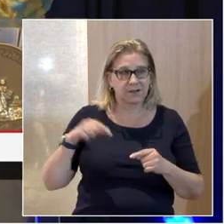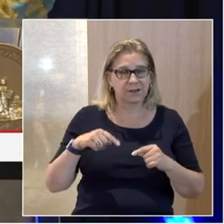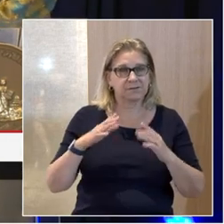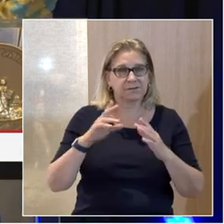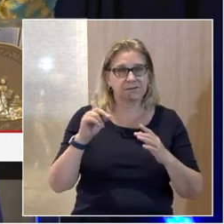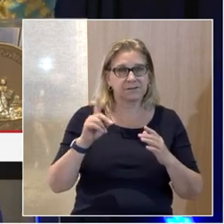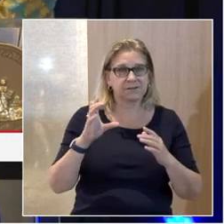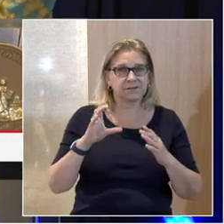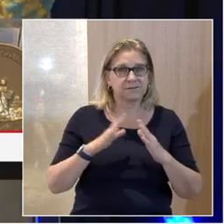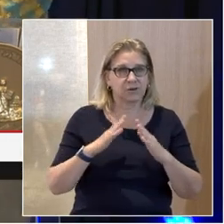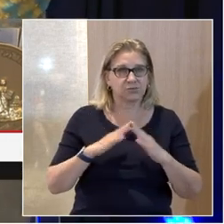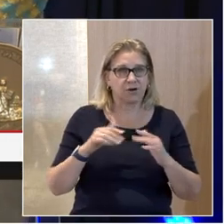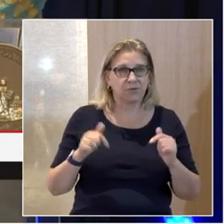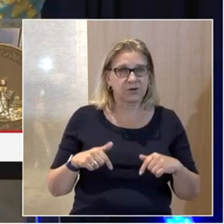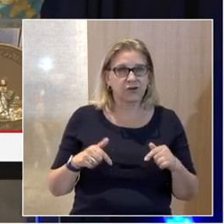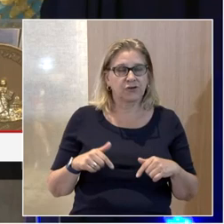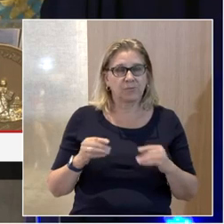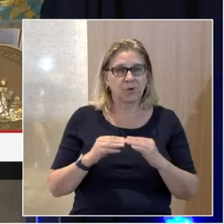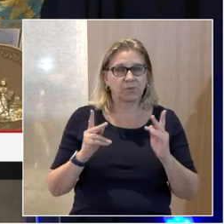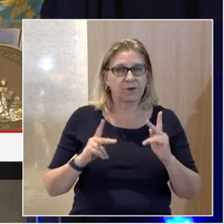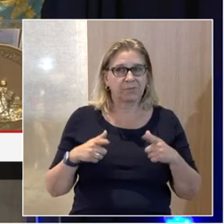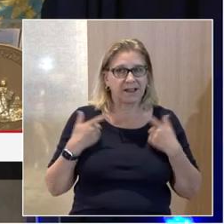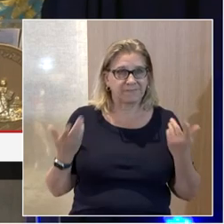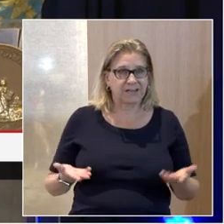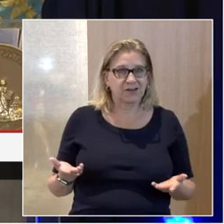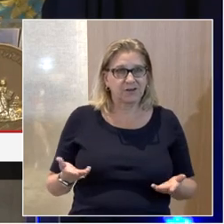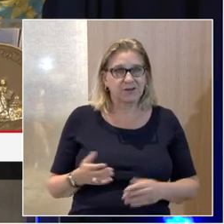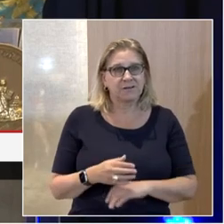How do you feel? Yeah.